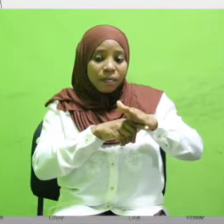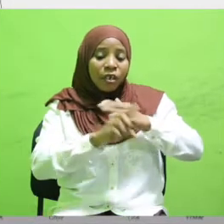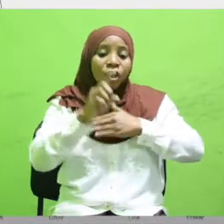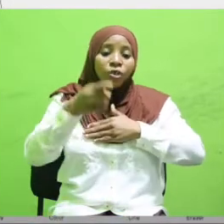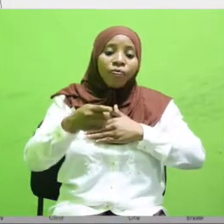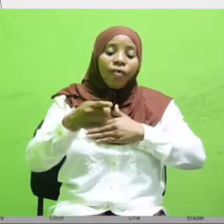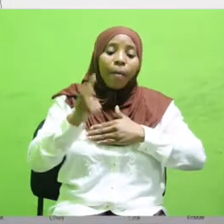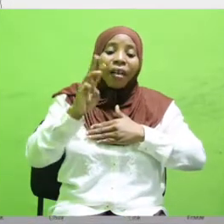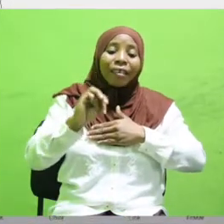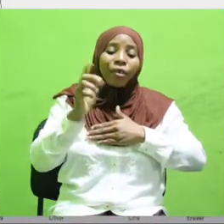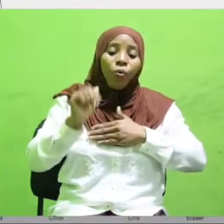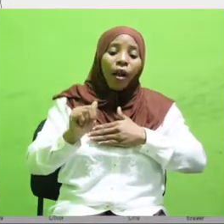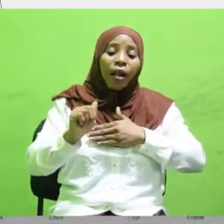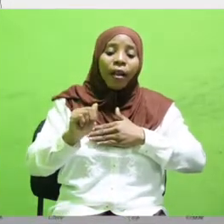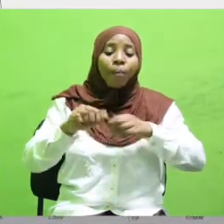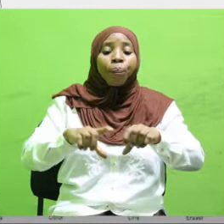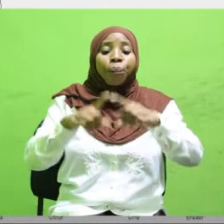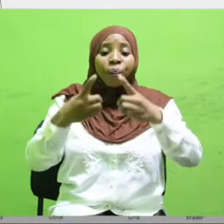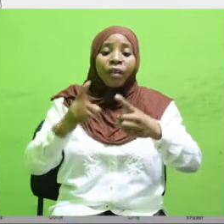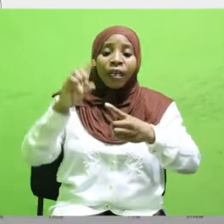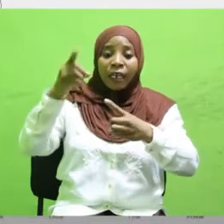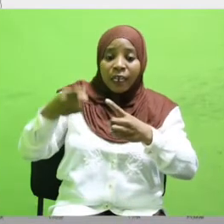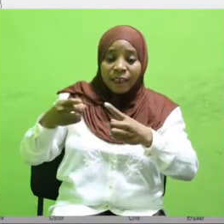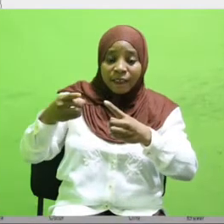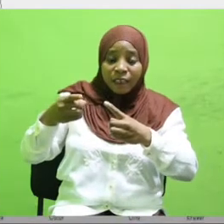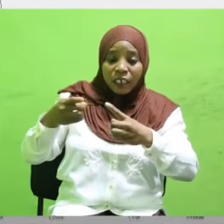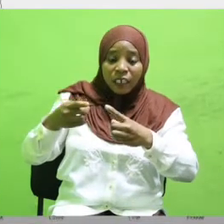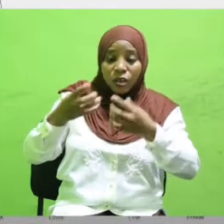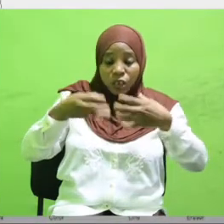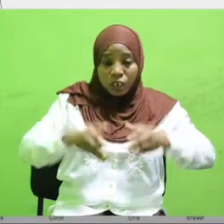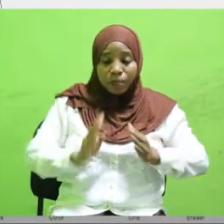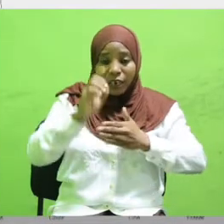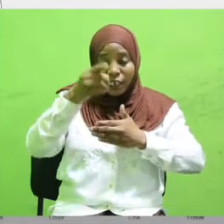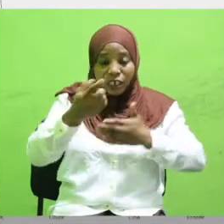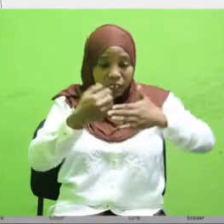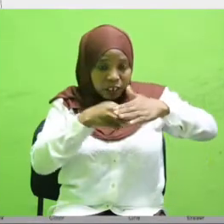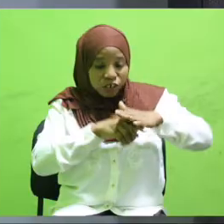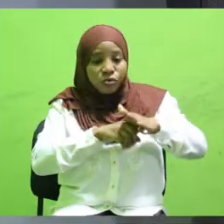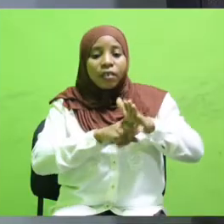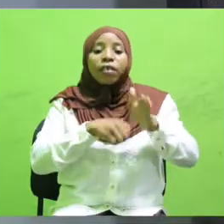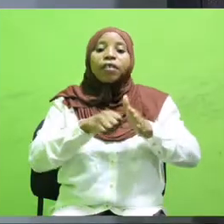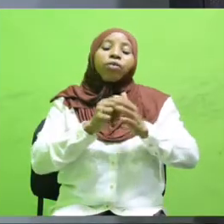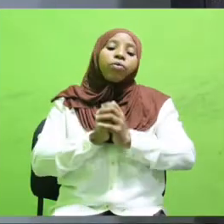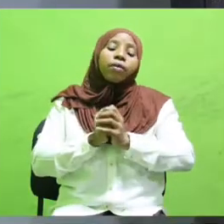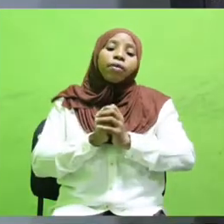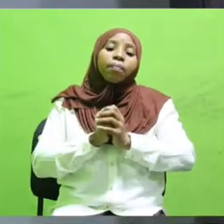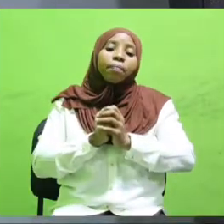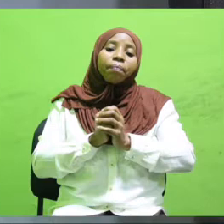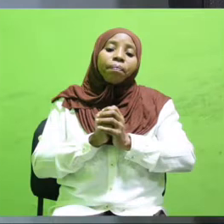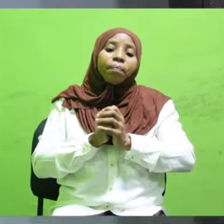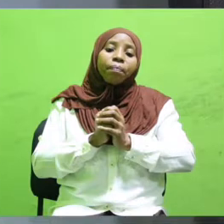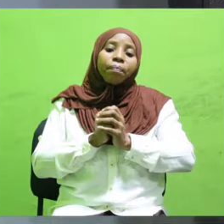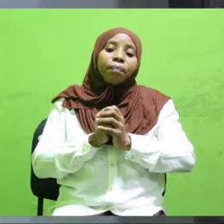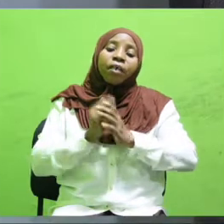to ferment wine. So in the wine production, yeast is used. Also, they can be used in the fermentation